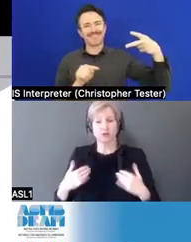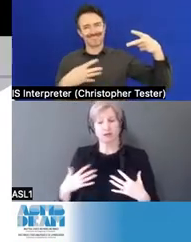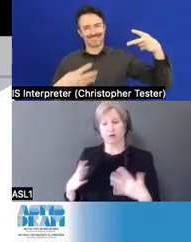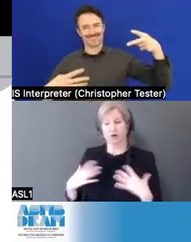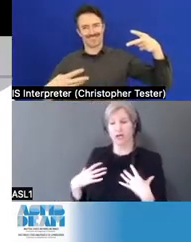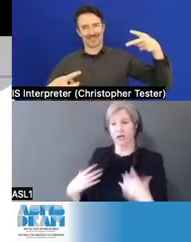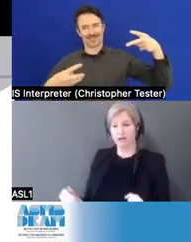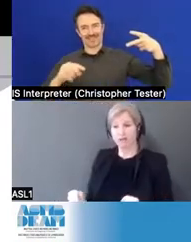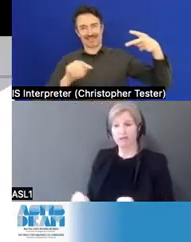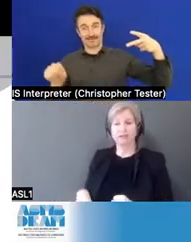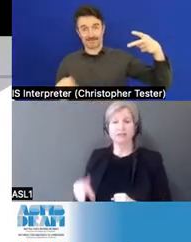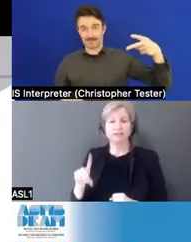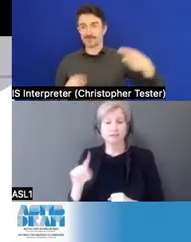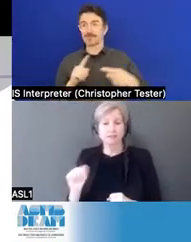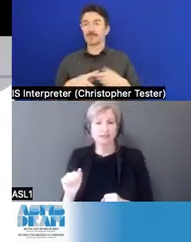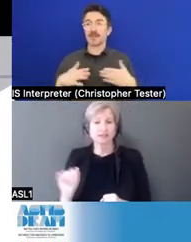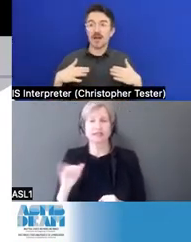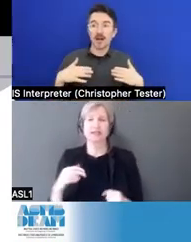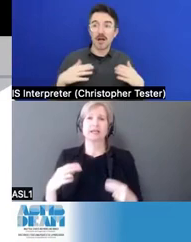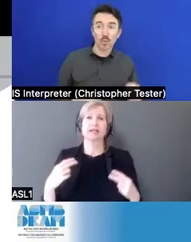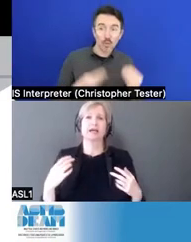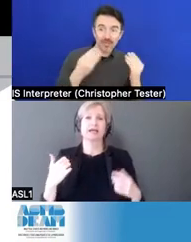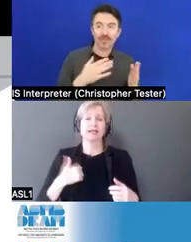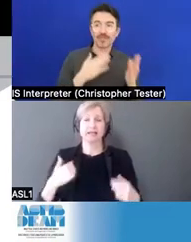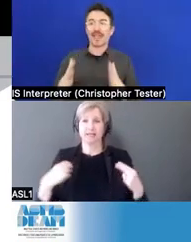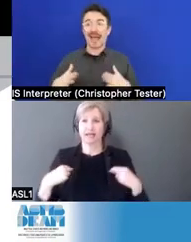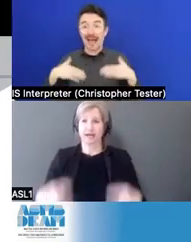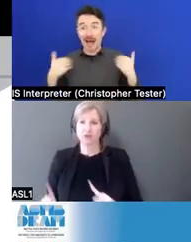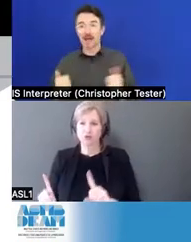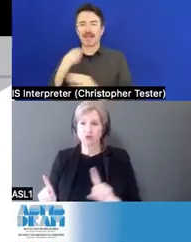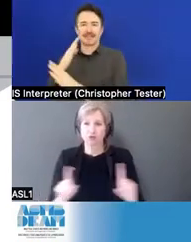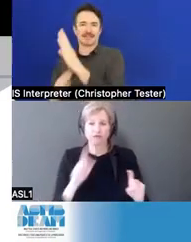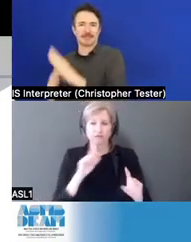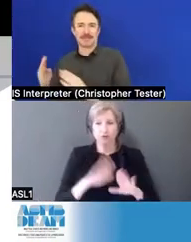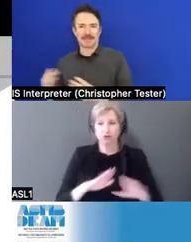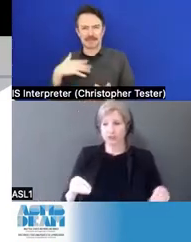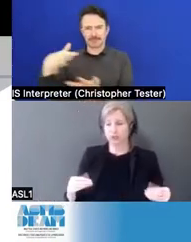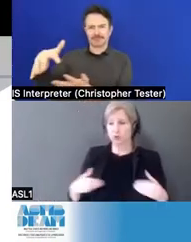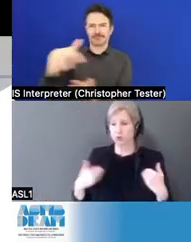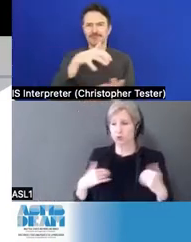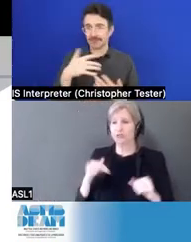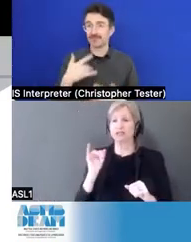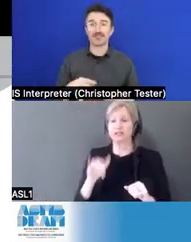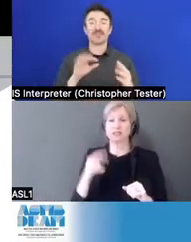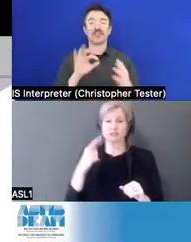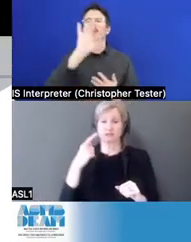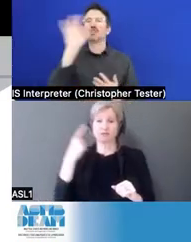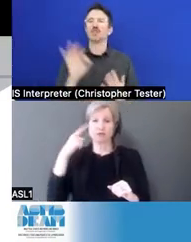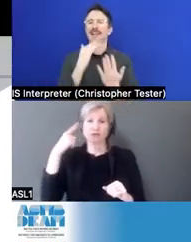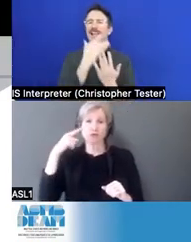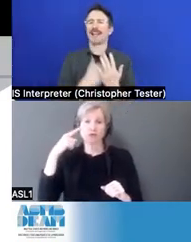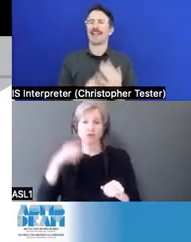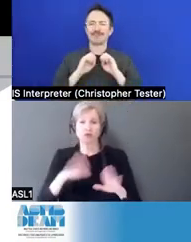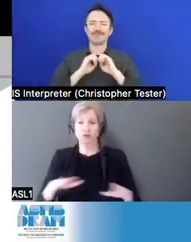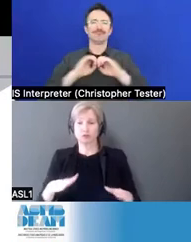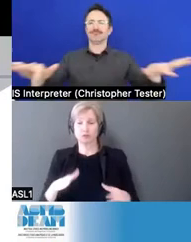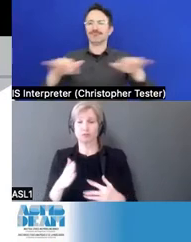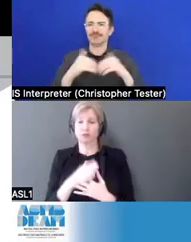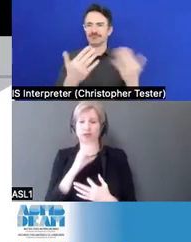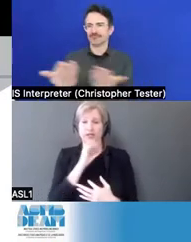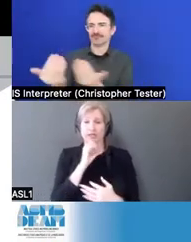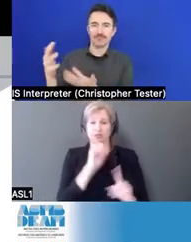disabilities, such as Canadian Health Survey on Children and Youth, which is a survey conducted for our children between 1 and